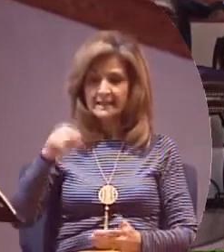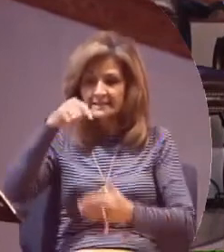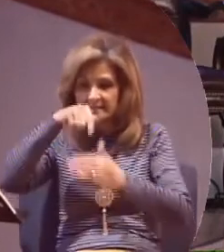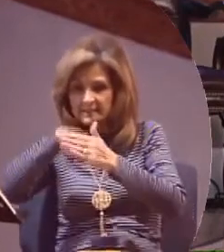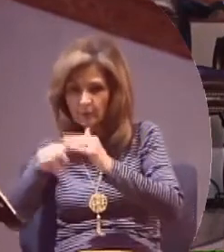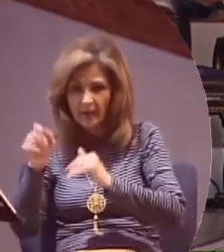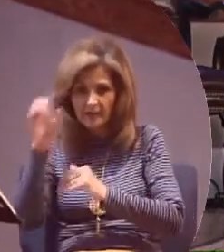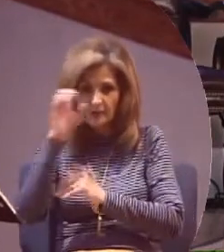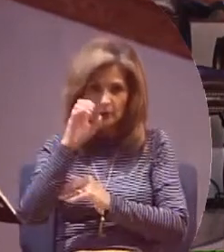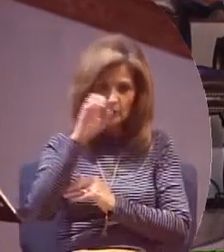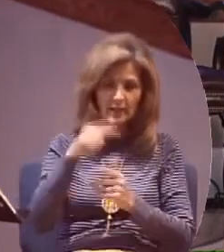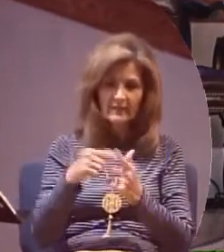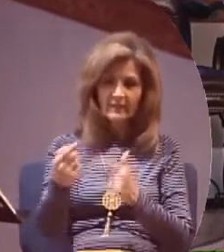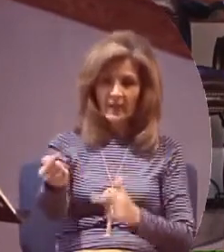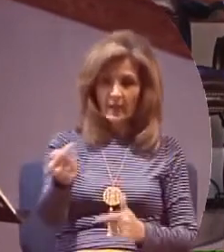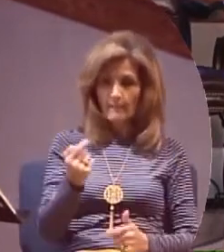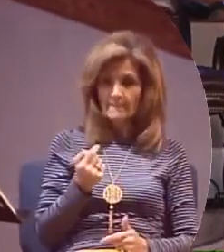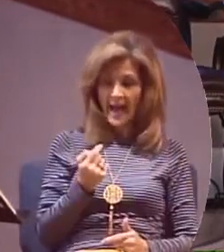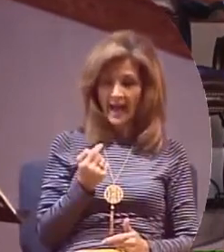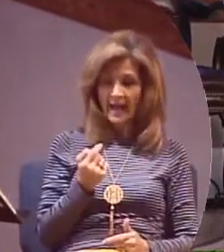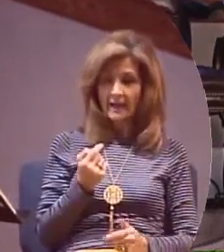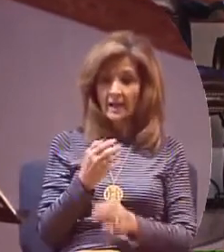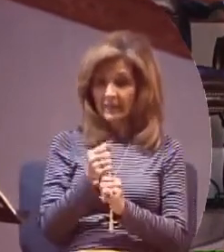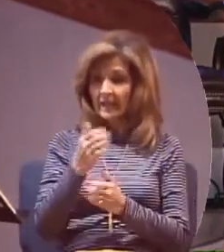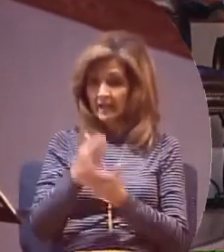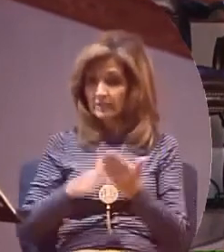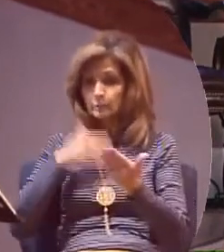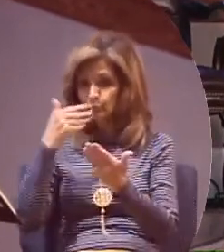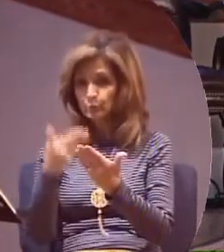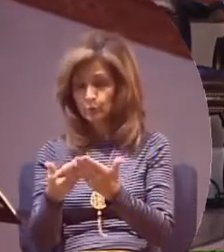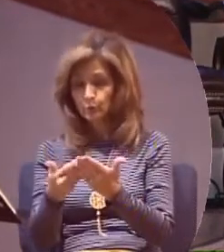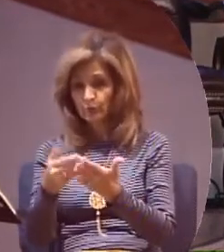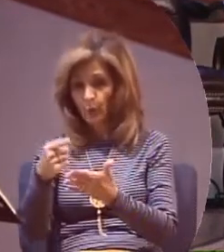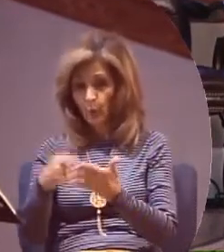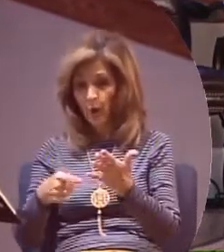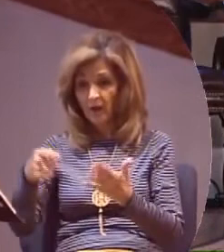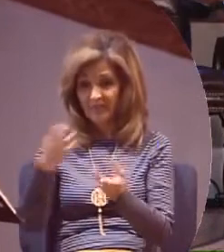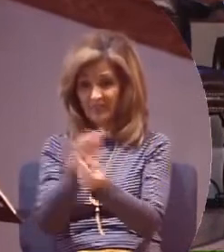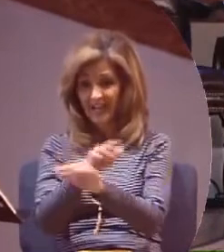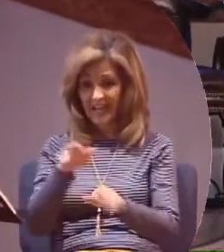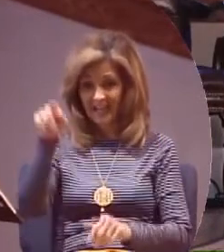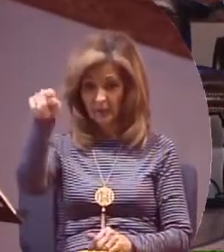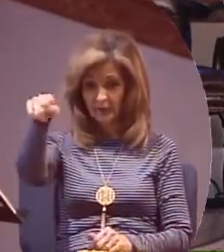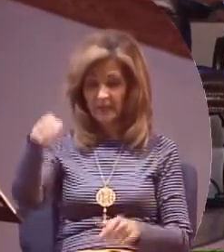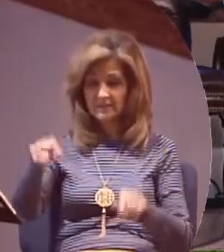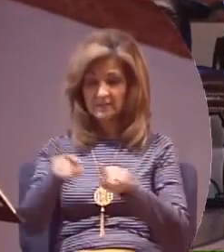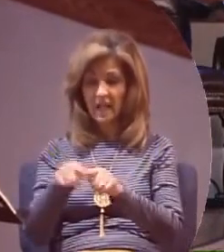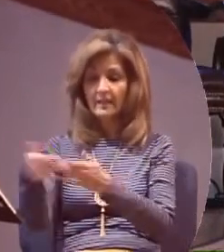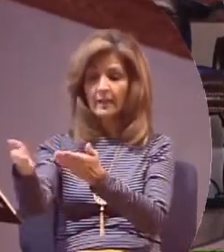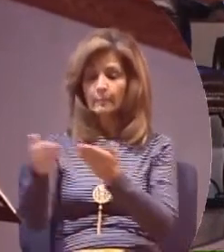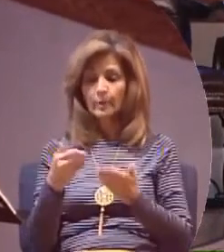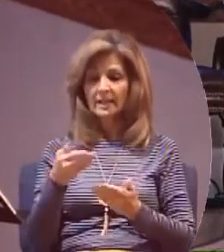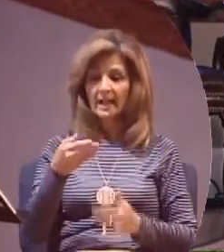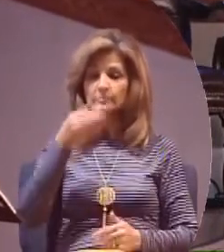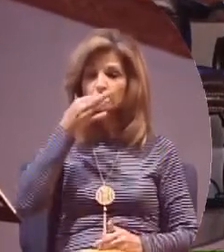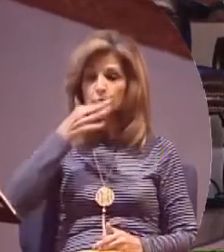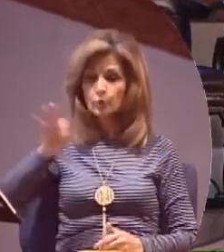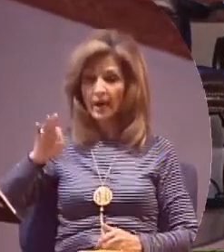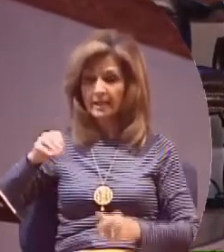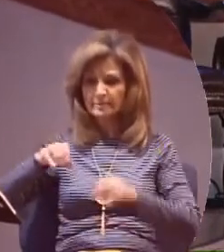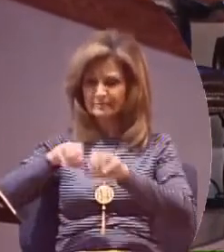things, and then they come back. They even take some evidences of what the land is like. They come back with some grapes on a